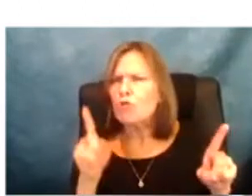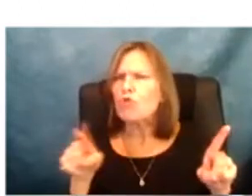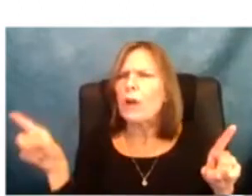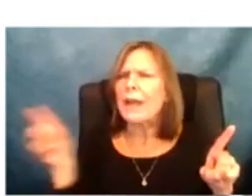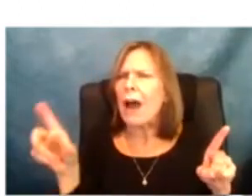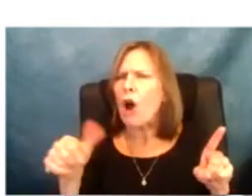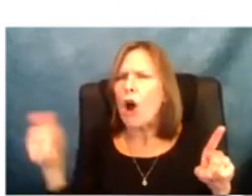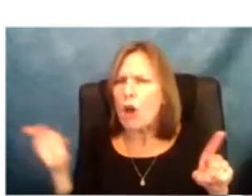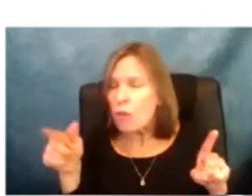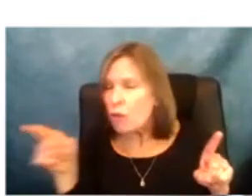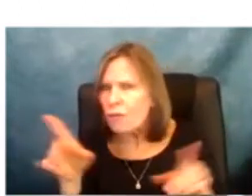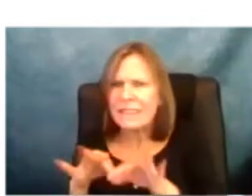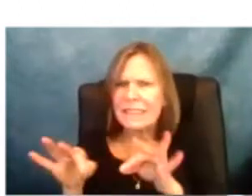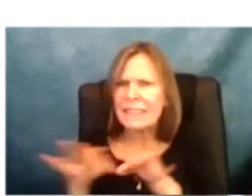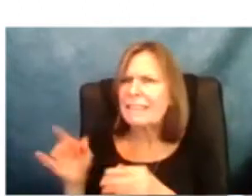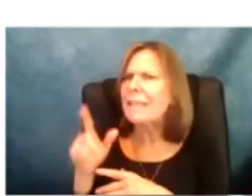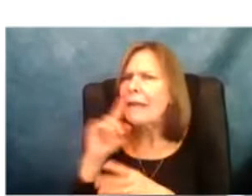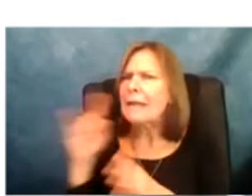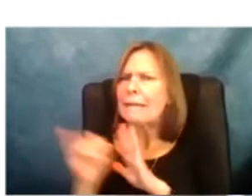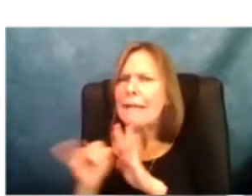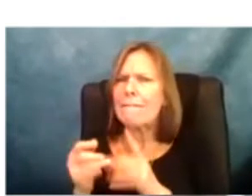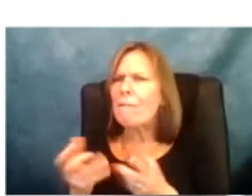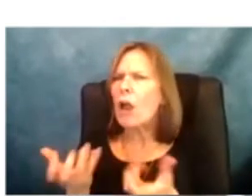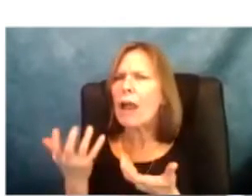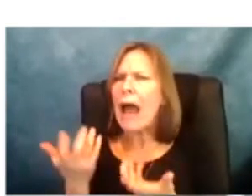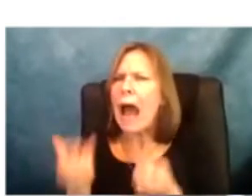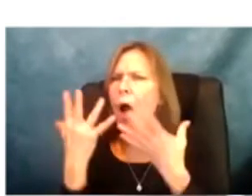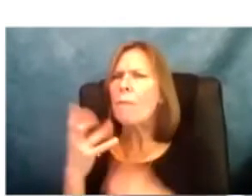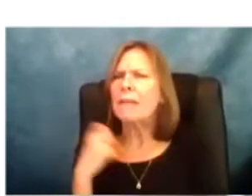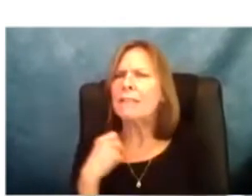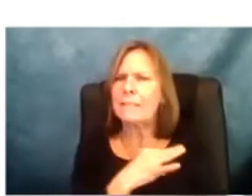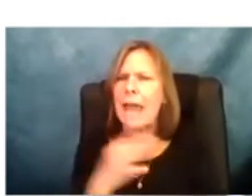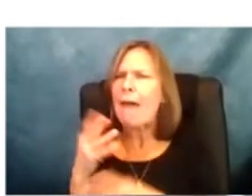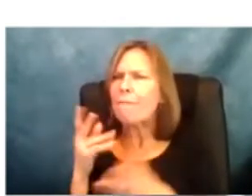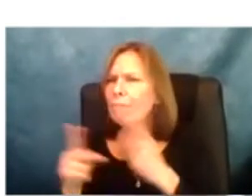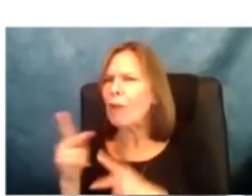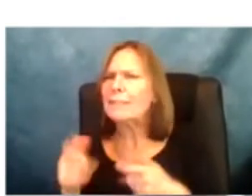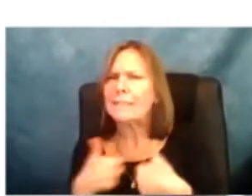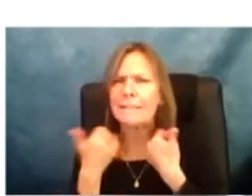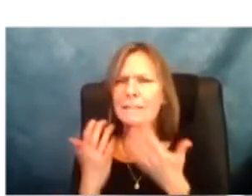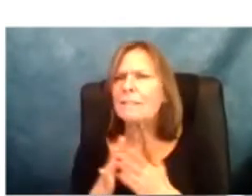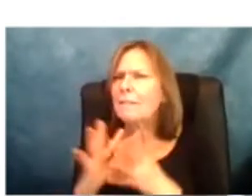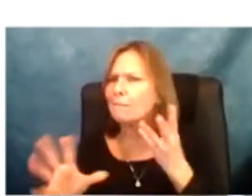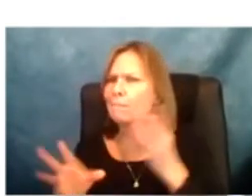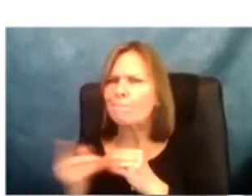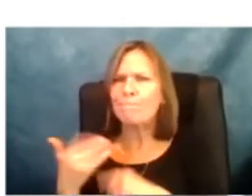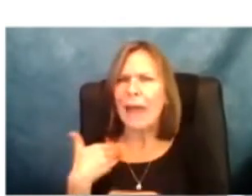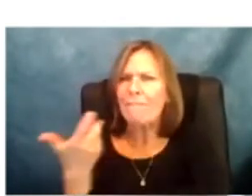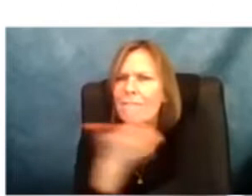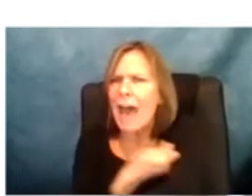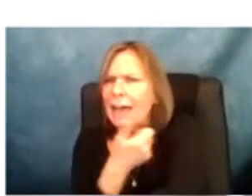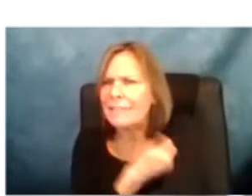identify vaccination rates for those facilities. And so there's some potentially really targeted local level advocacy that can be